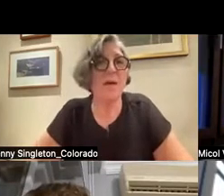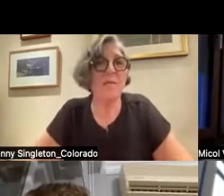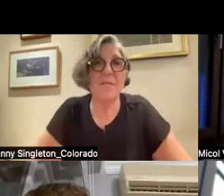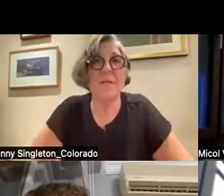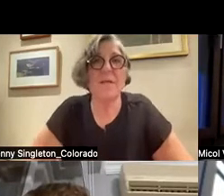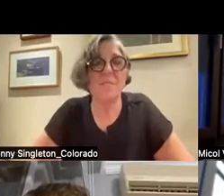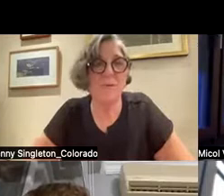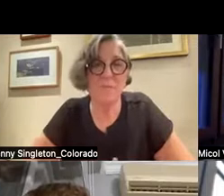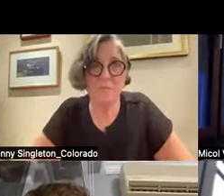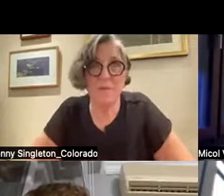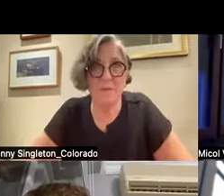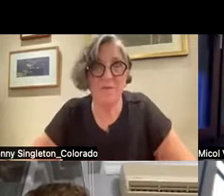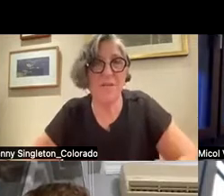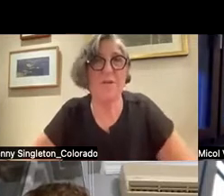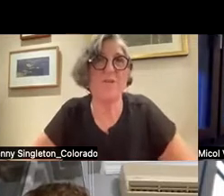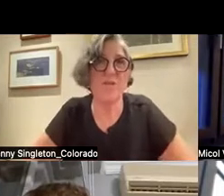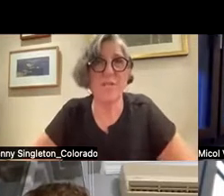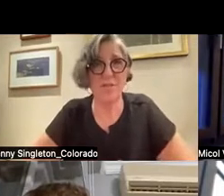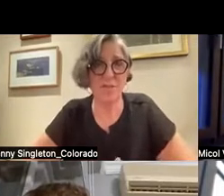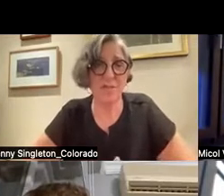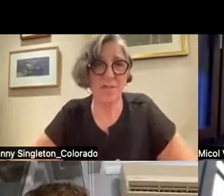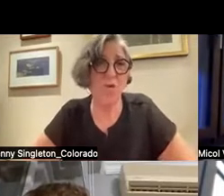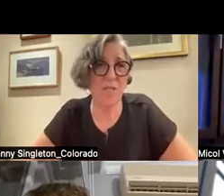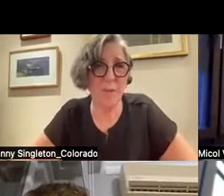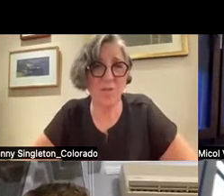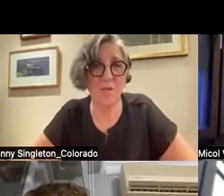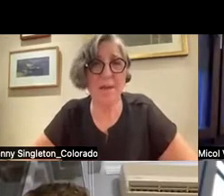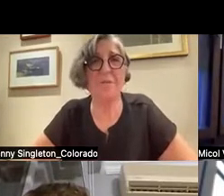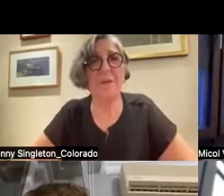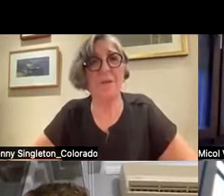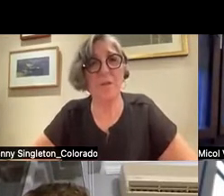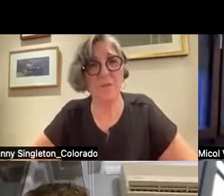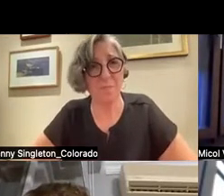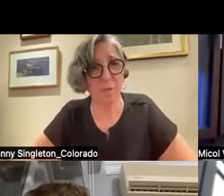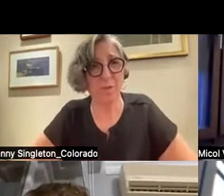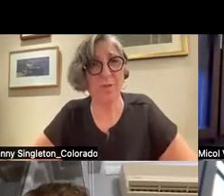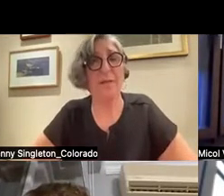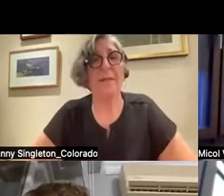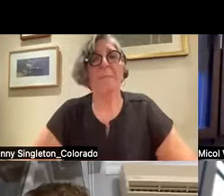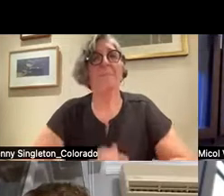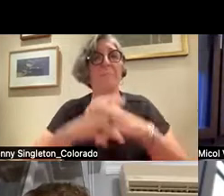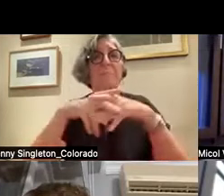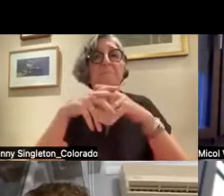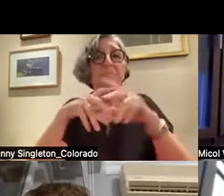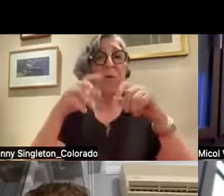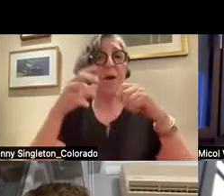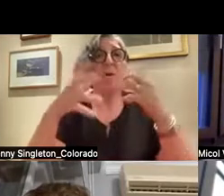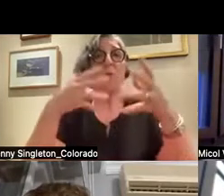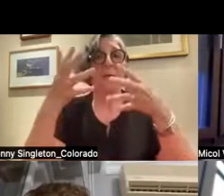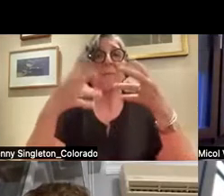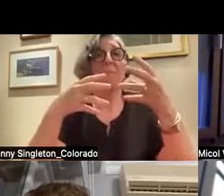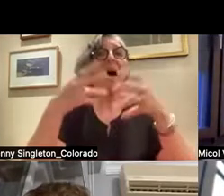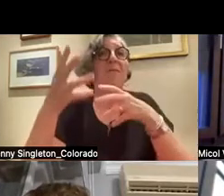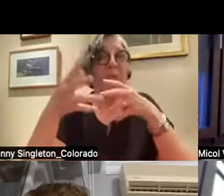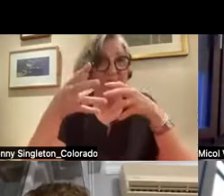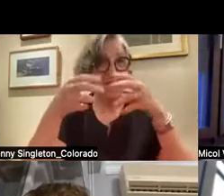So I would say, so if I understand the question is just a little more expansion about the use of plural, where